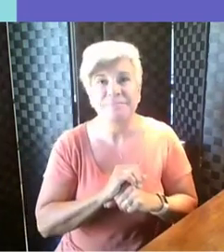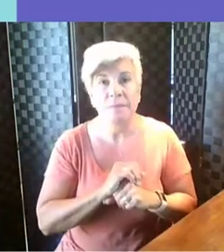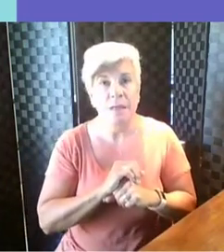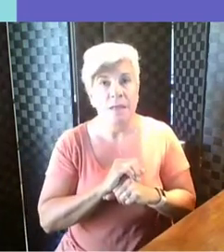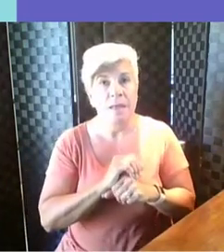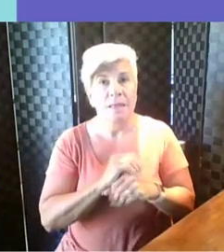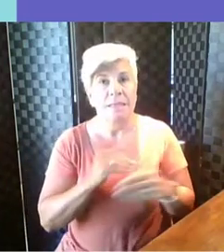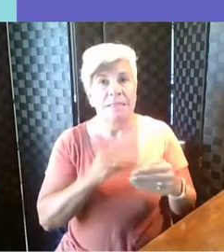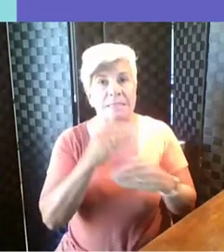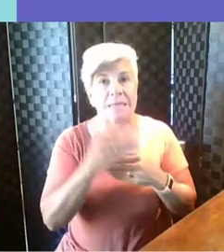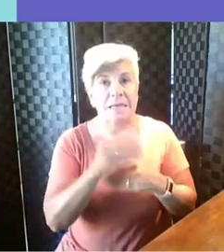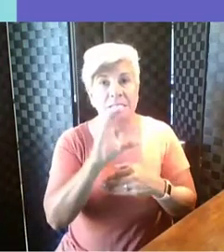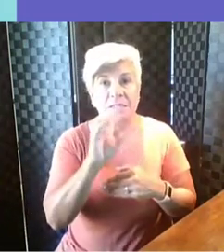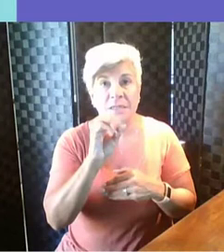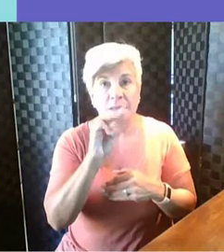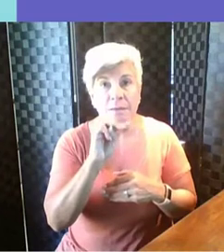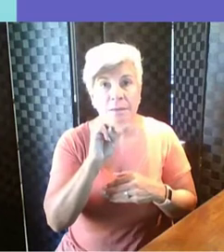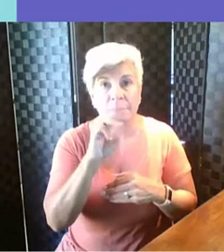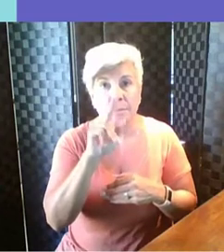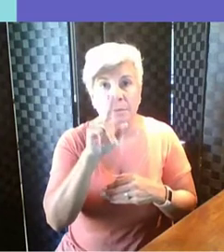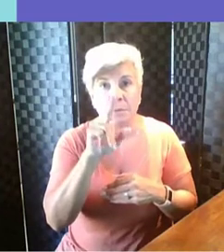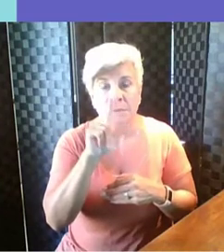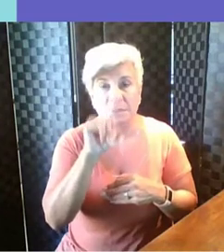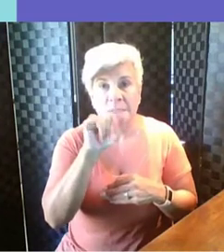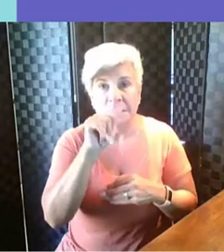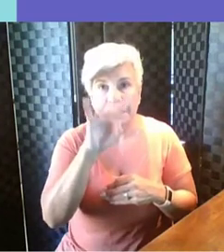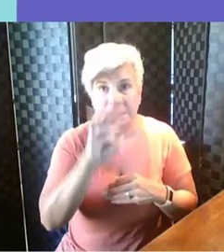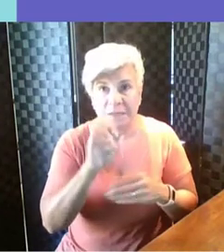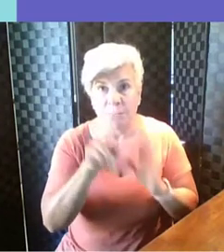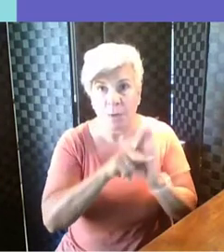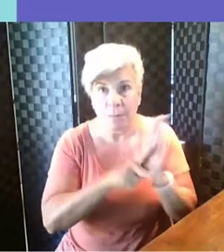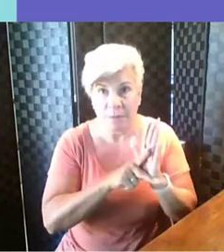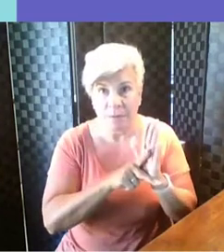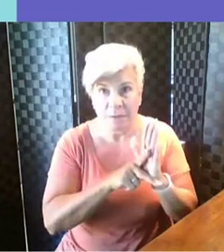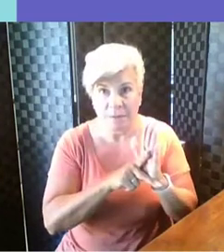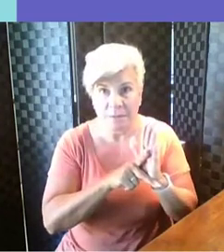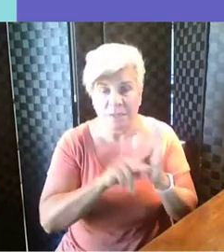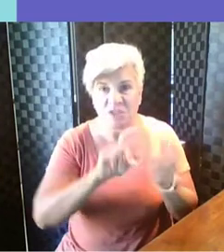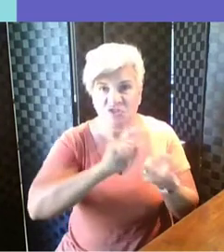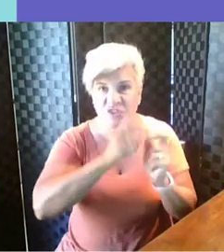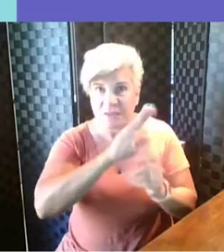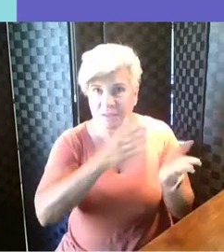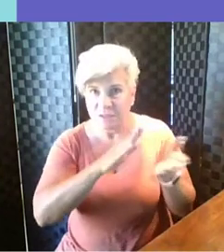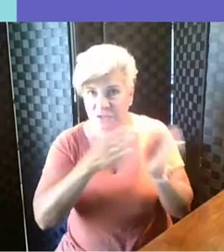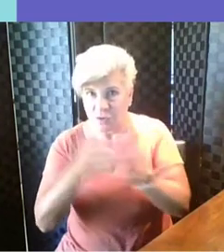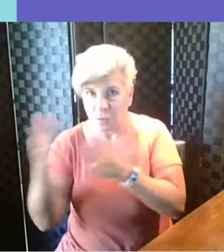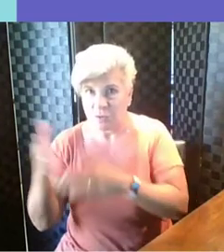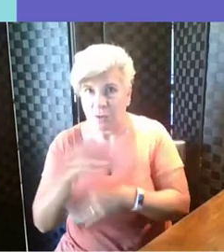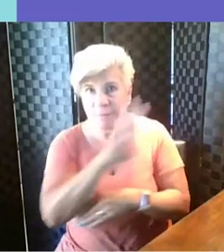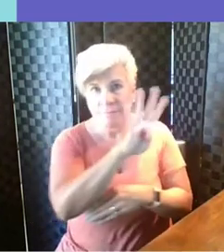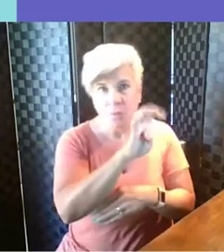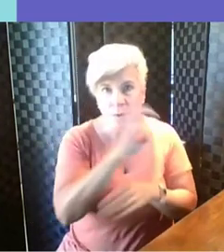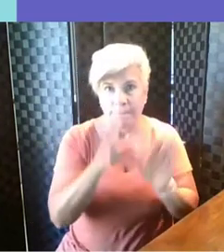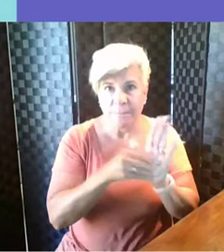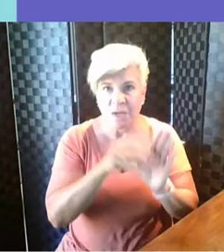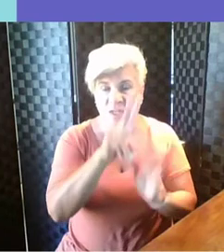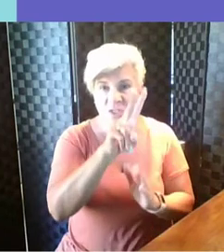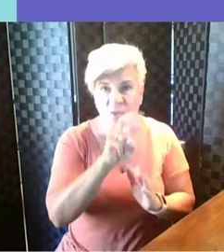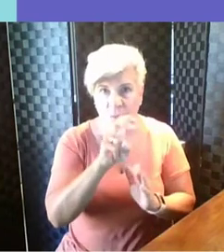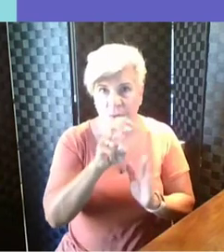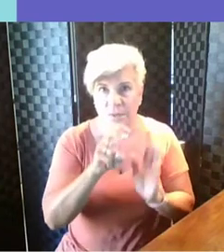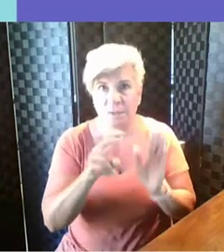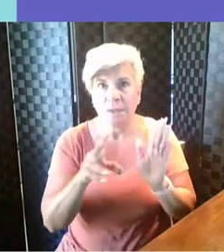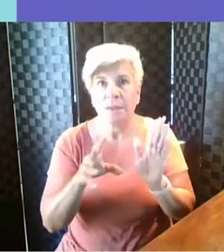took those hundreds and put them together. 400 plus 200. I'm hoping that